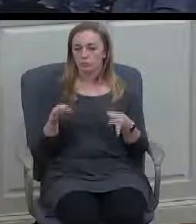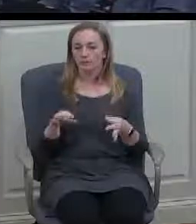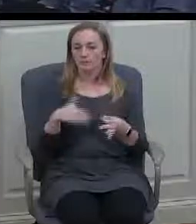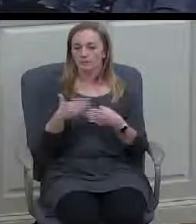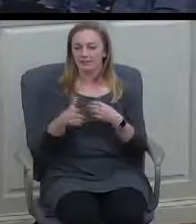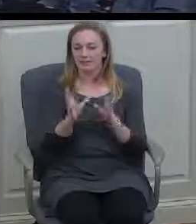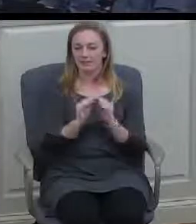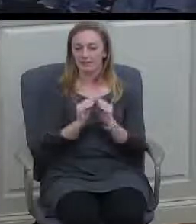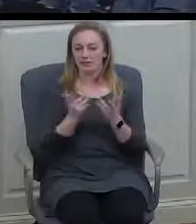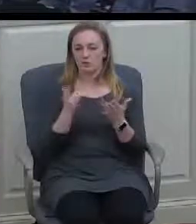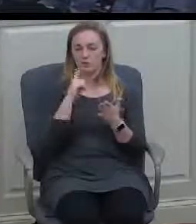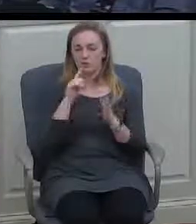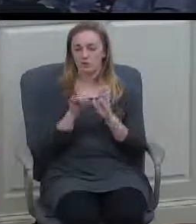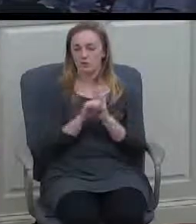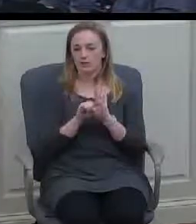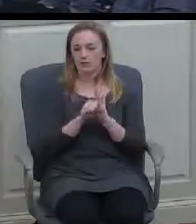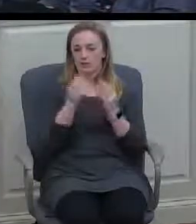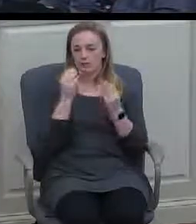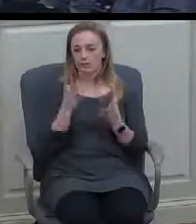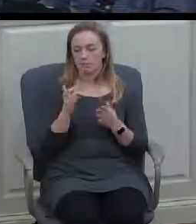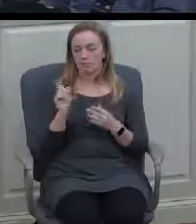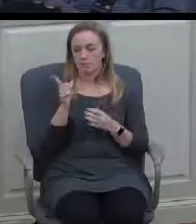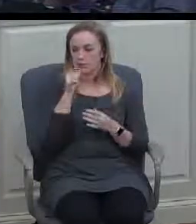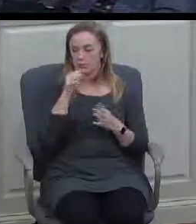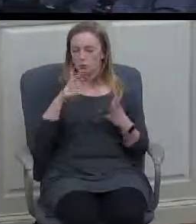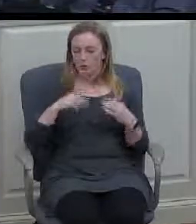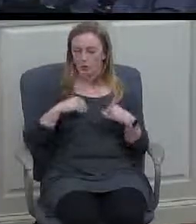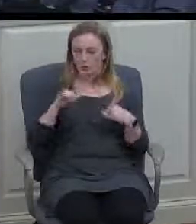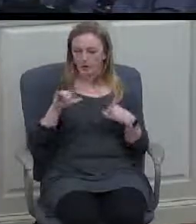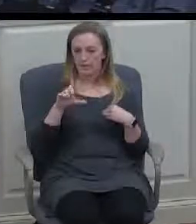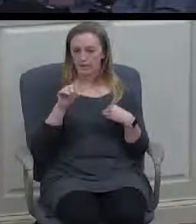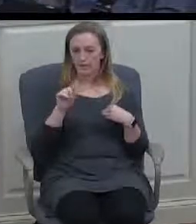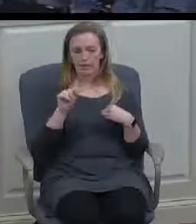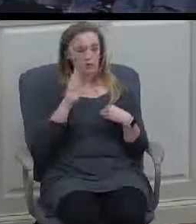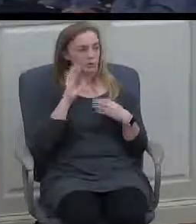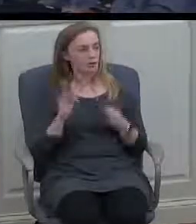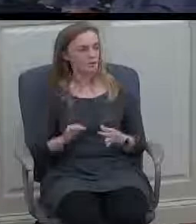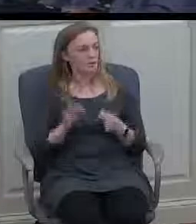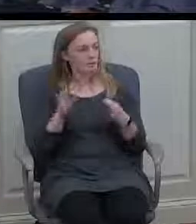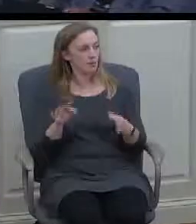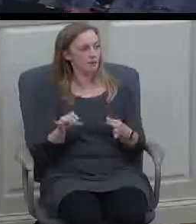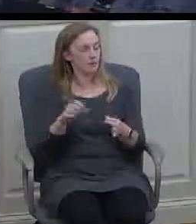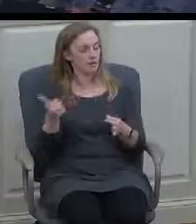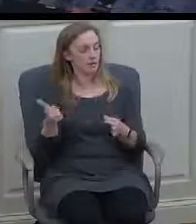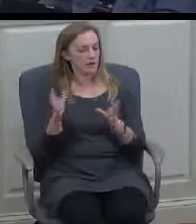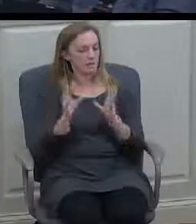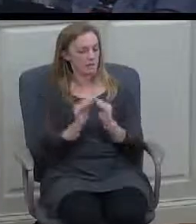identifying information from the owner of those lots. So we will move that till some other time.